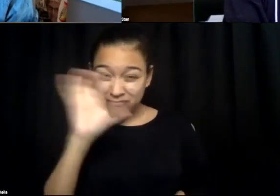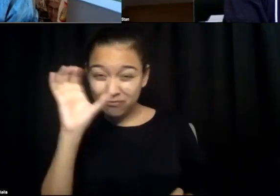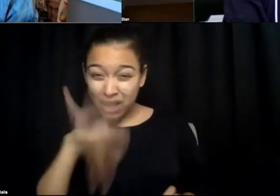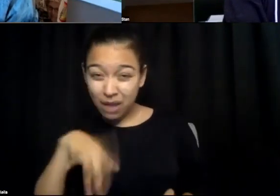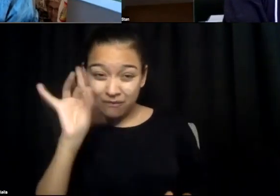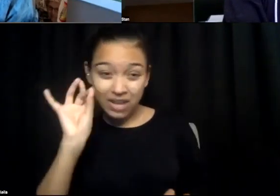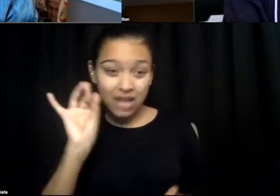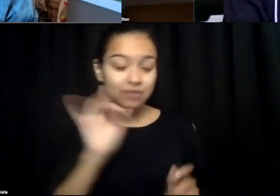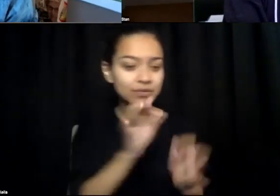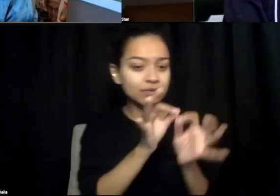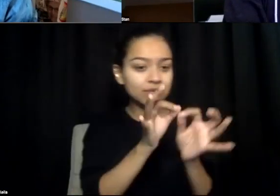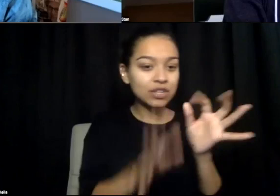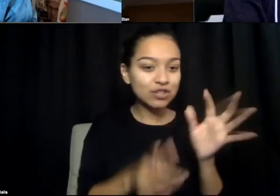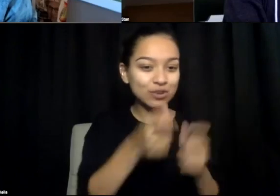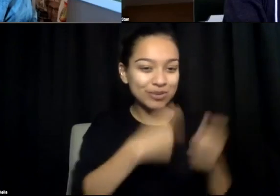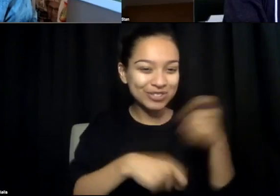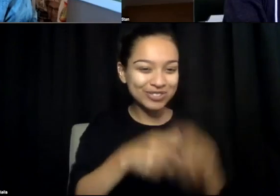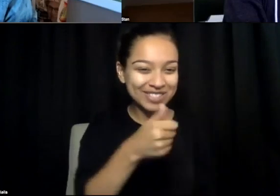find you, Ashley. Oh, there you are.